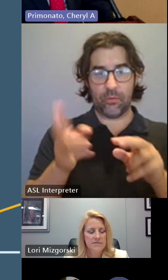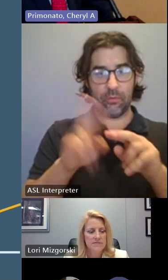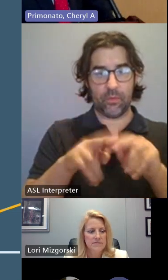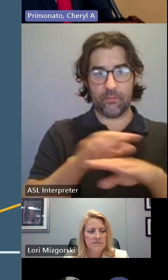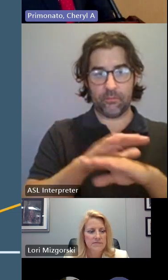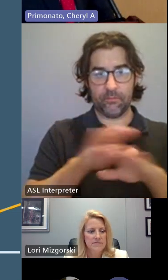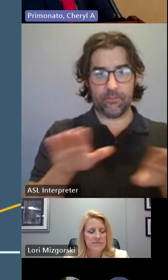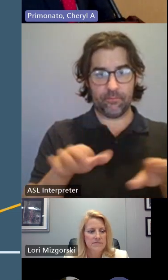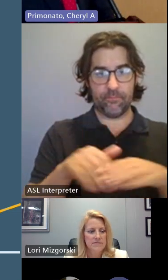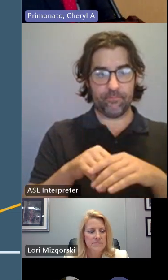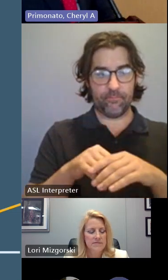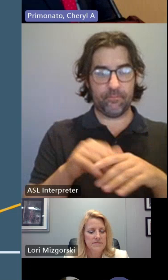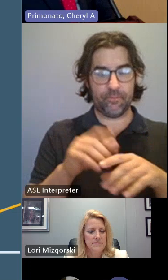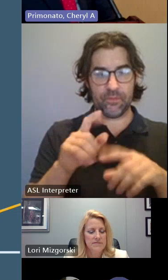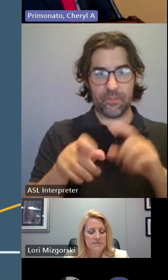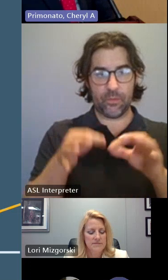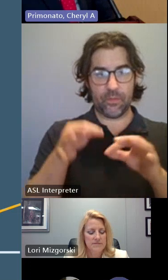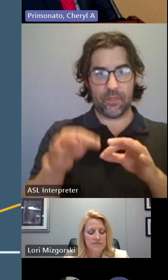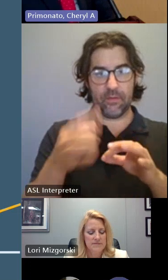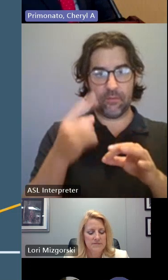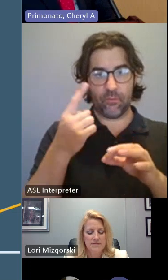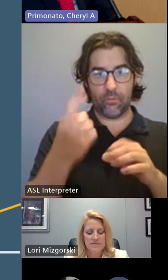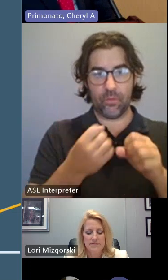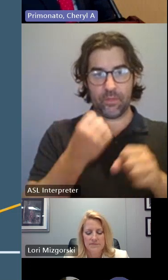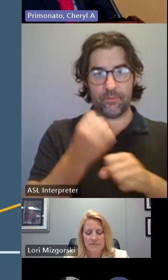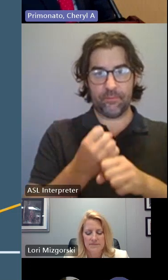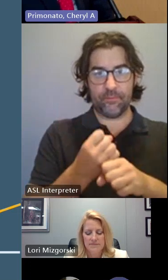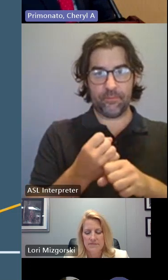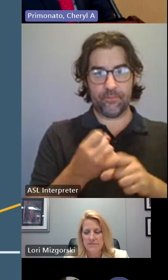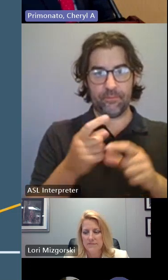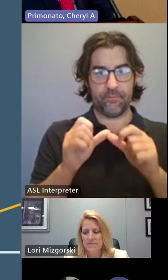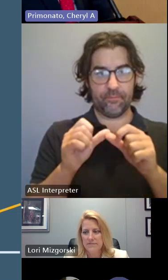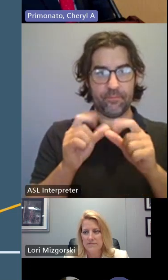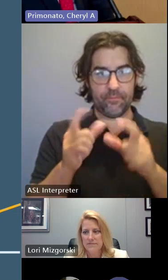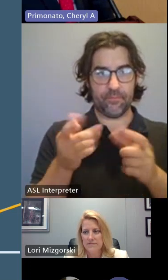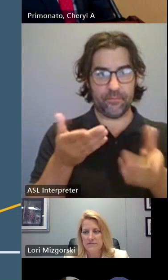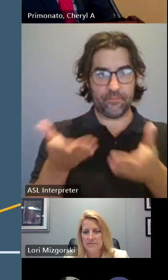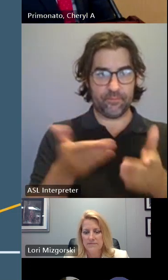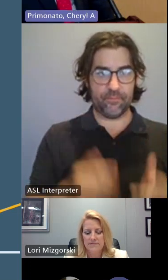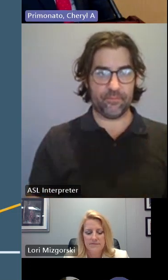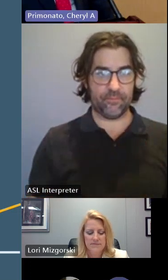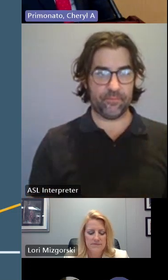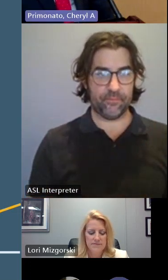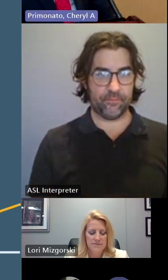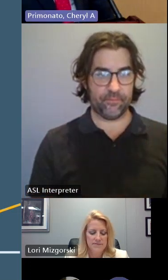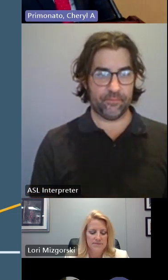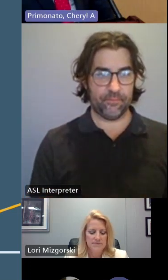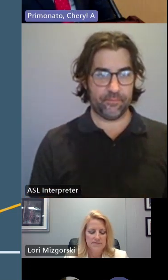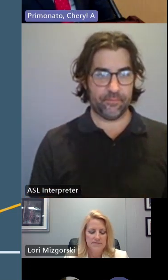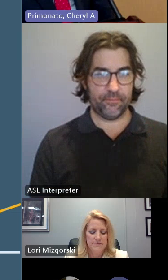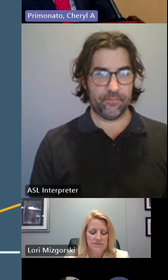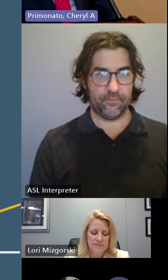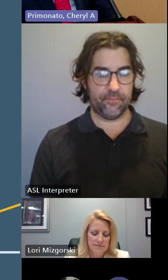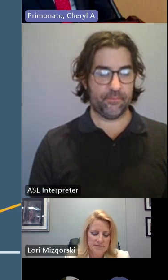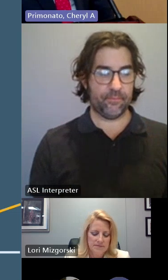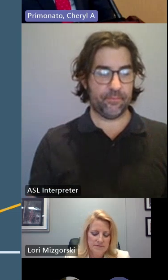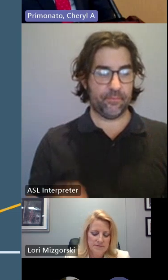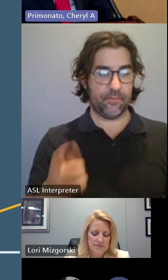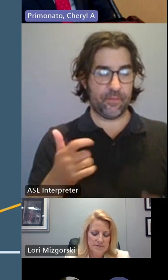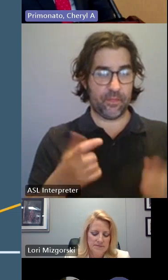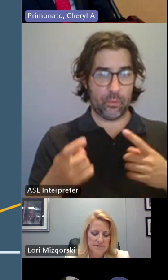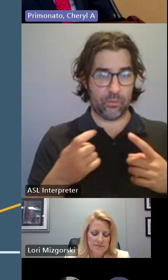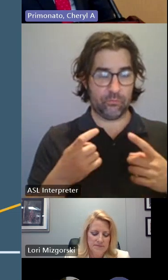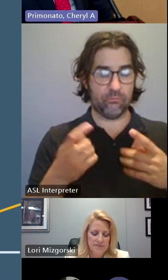not to exceed. We just need to extend it for the following year to continue these services. Subject to any questions, I